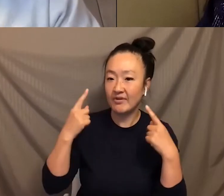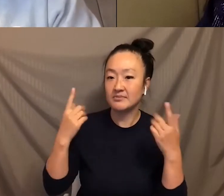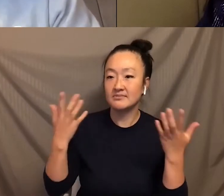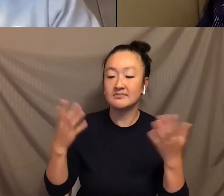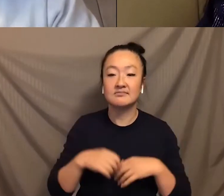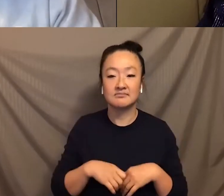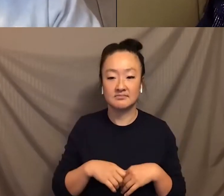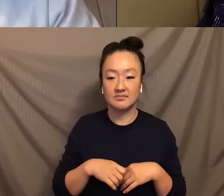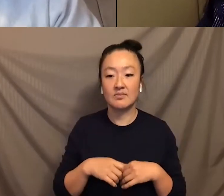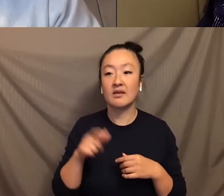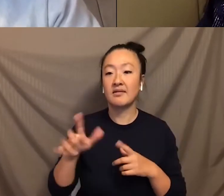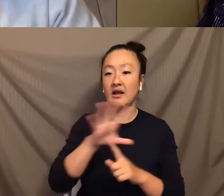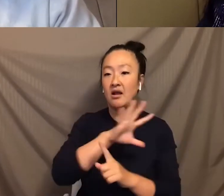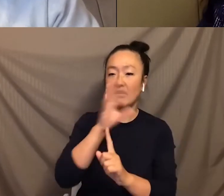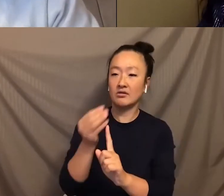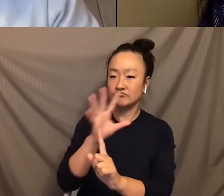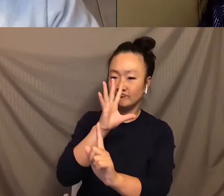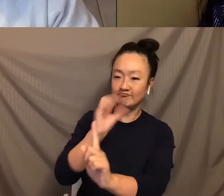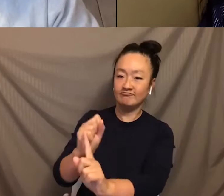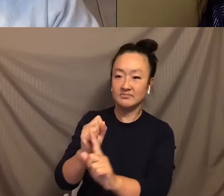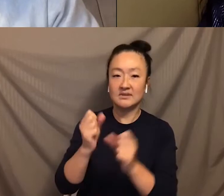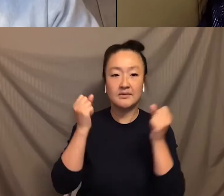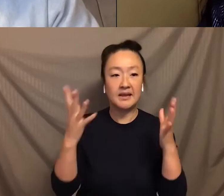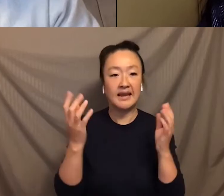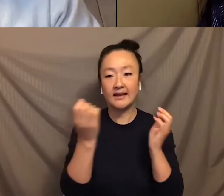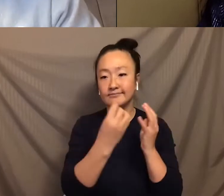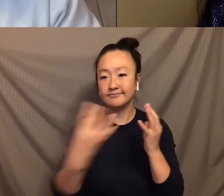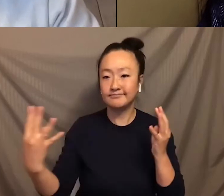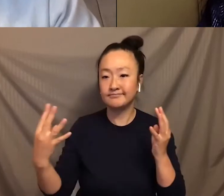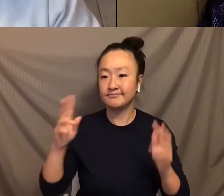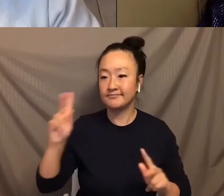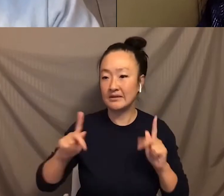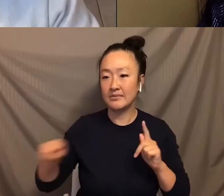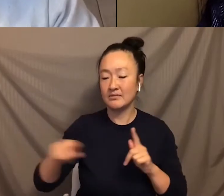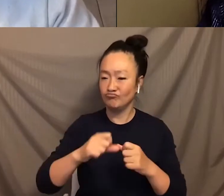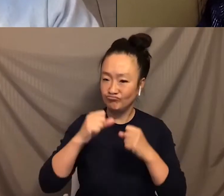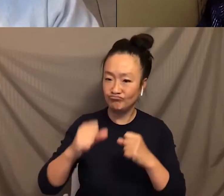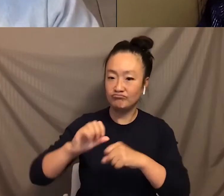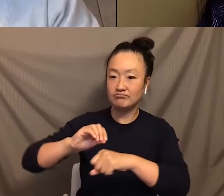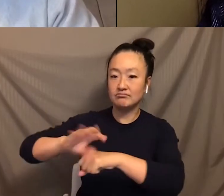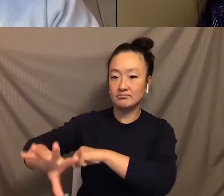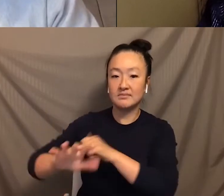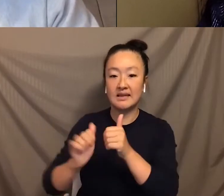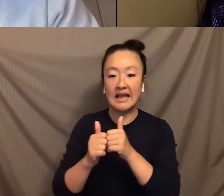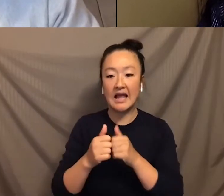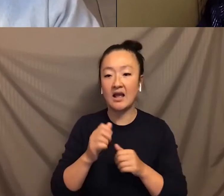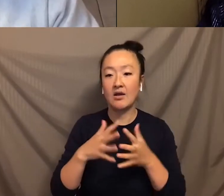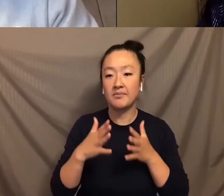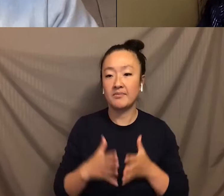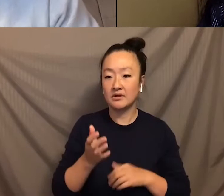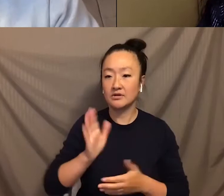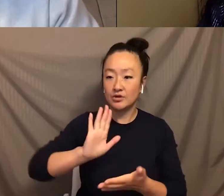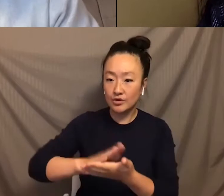that sort of cultural fixation, so many other figures who have been really instrumental to the way that Americans cook and eat today